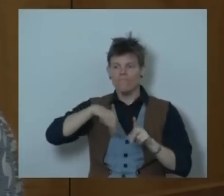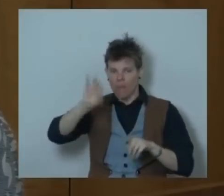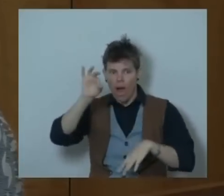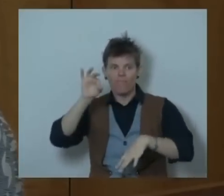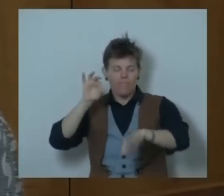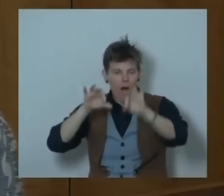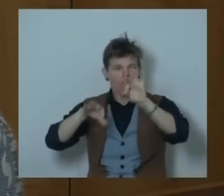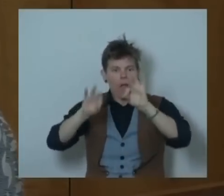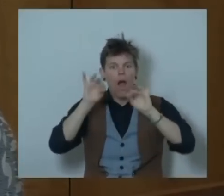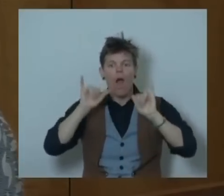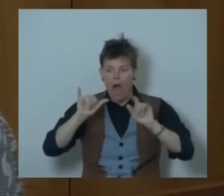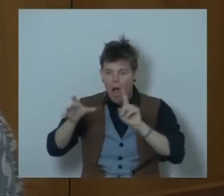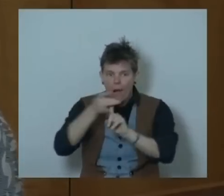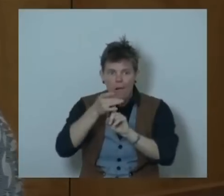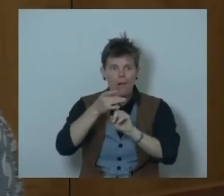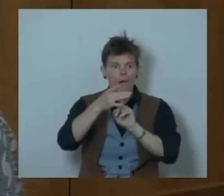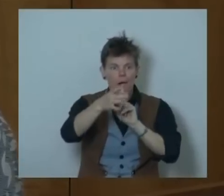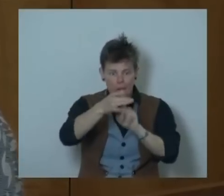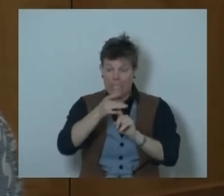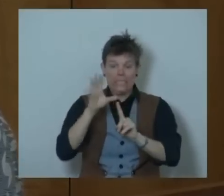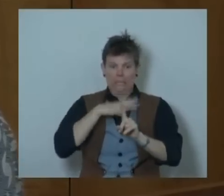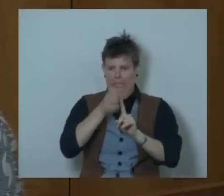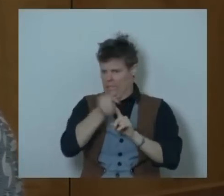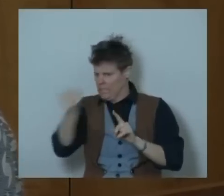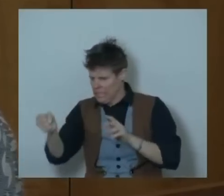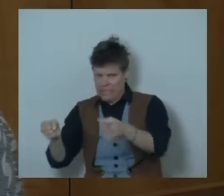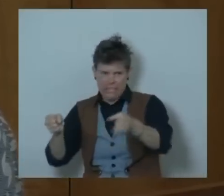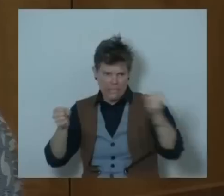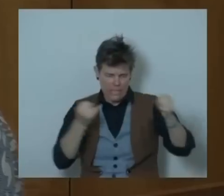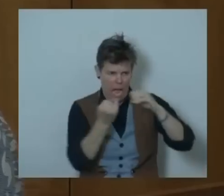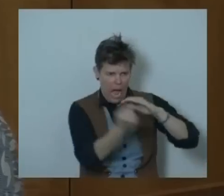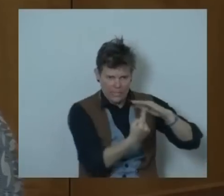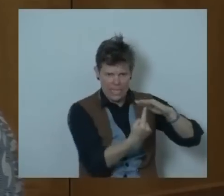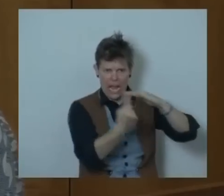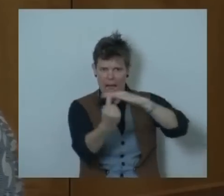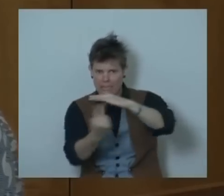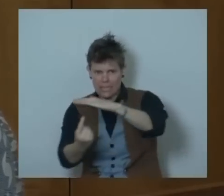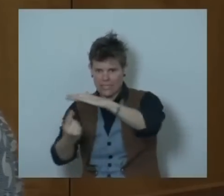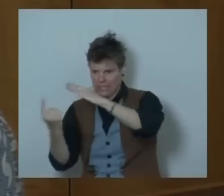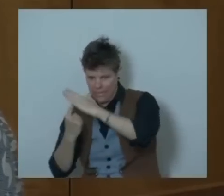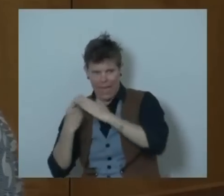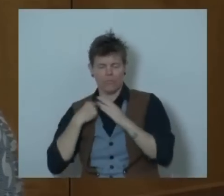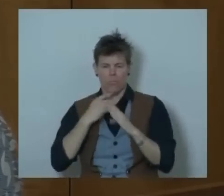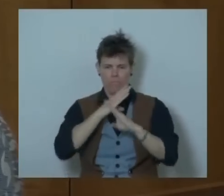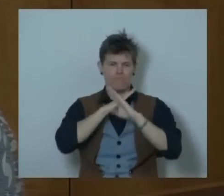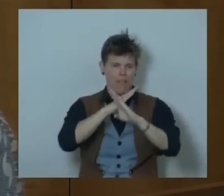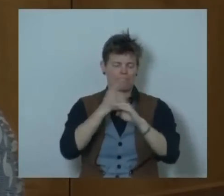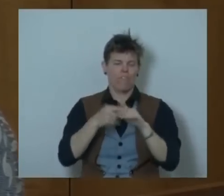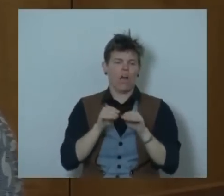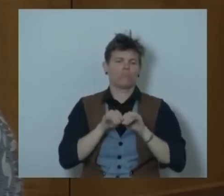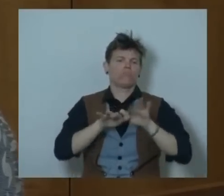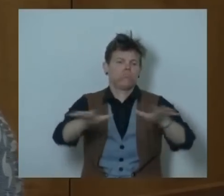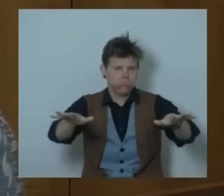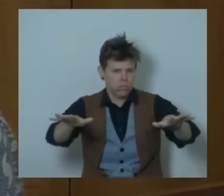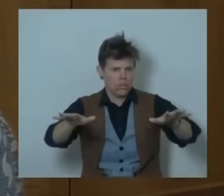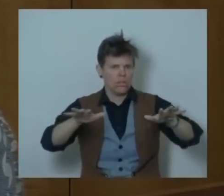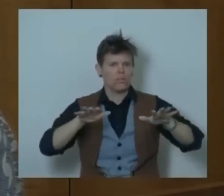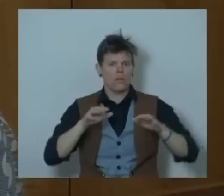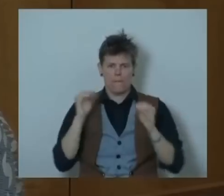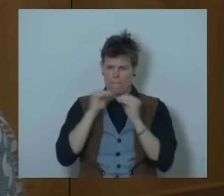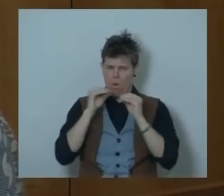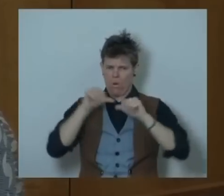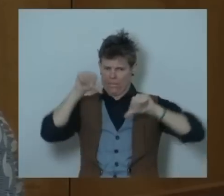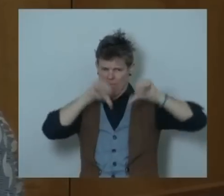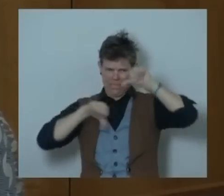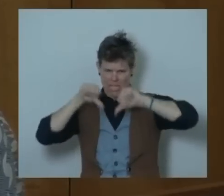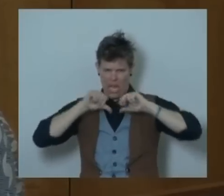people we can isolate and prevent spread. So that's number one. I think I would probably, more as the scientist here, say the